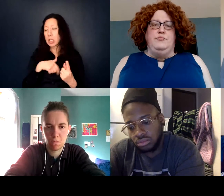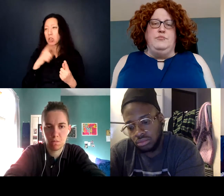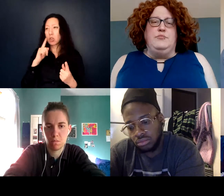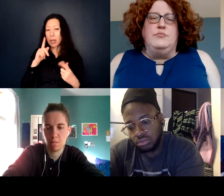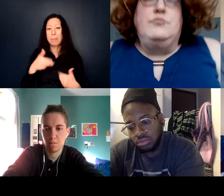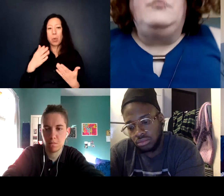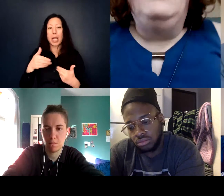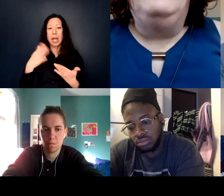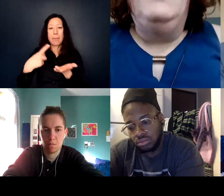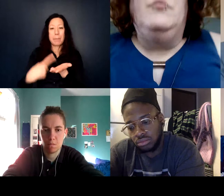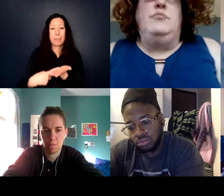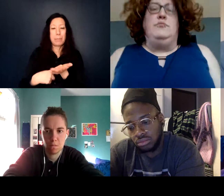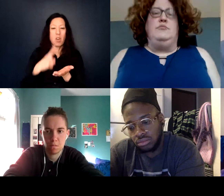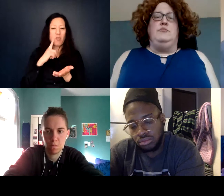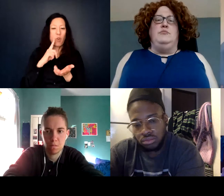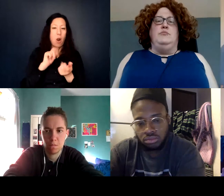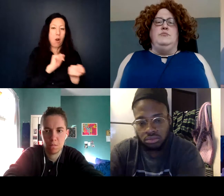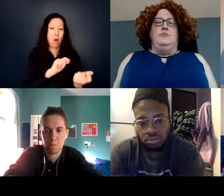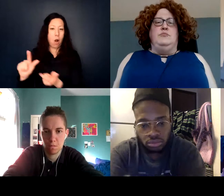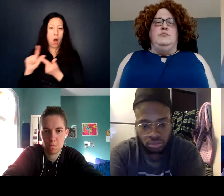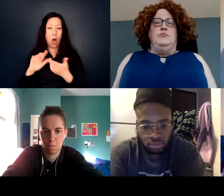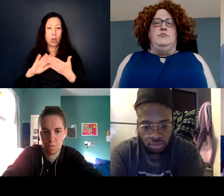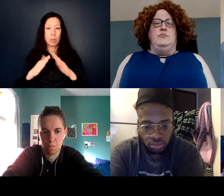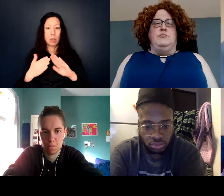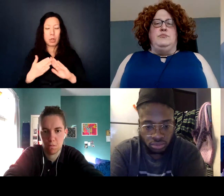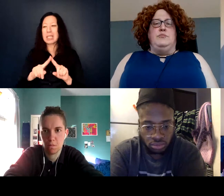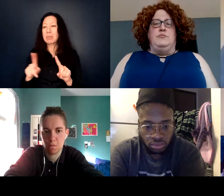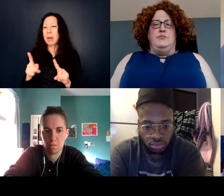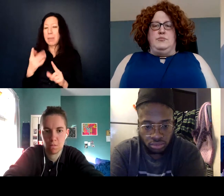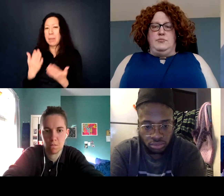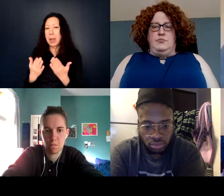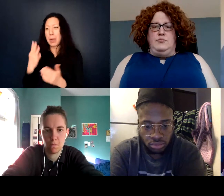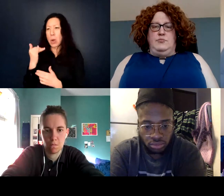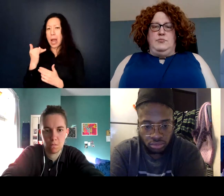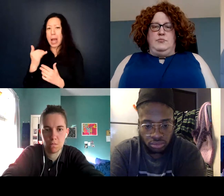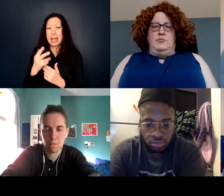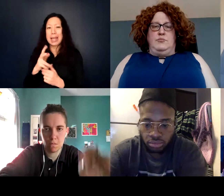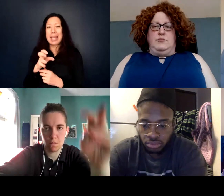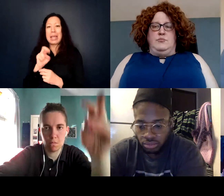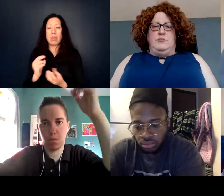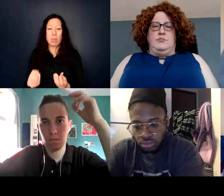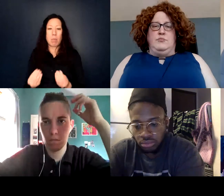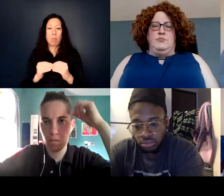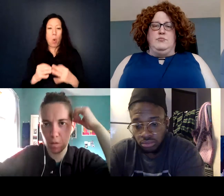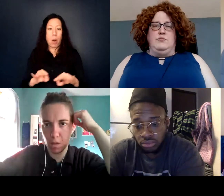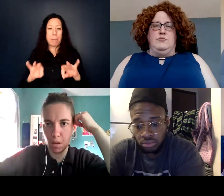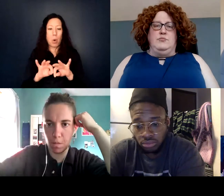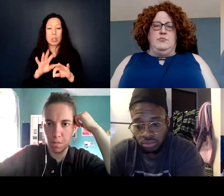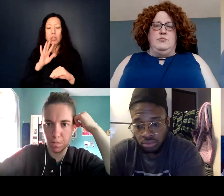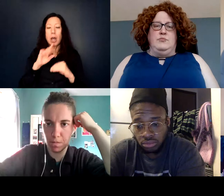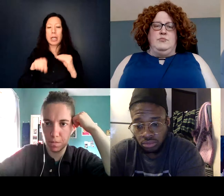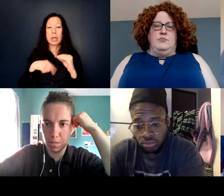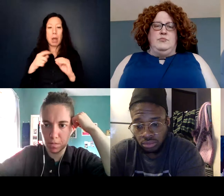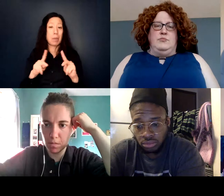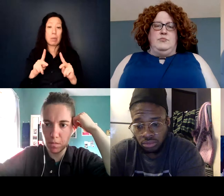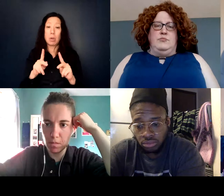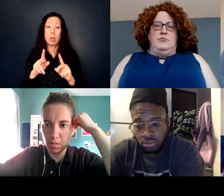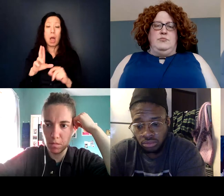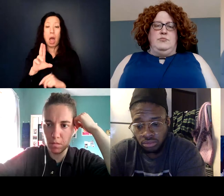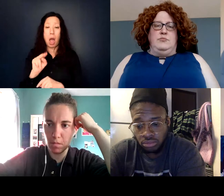why it may be even more important when they're working with unhoused folks, kind of give some context from their own